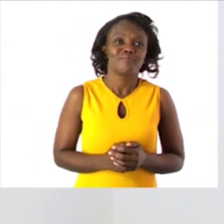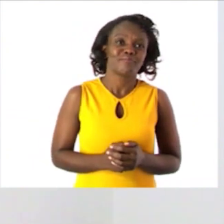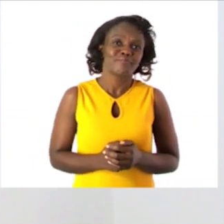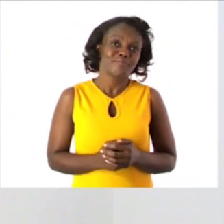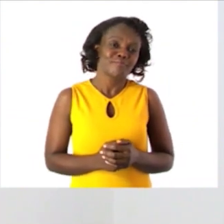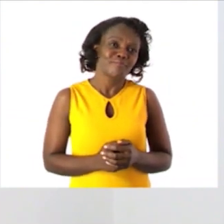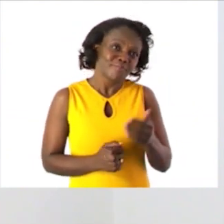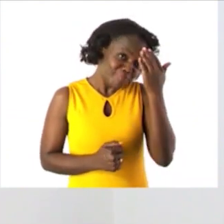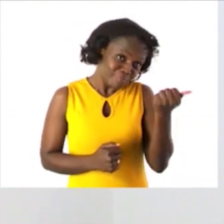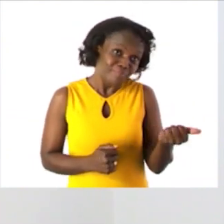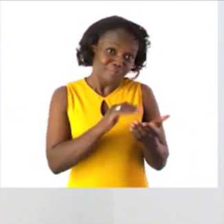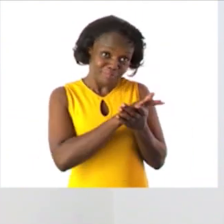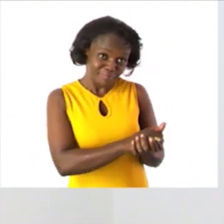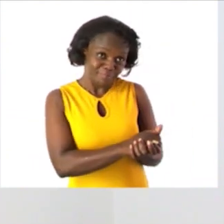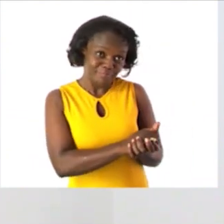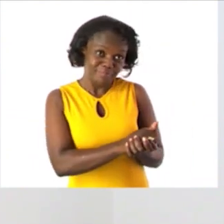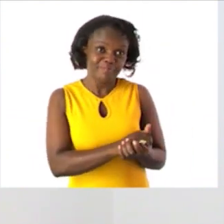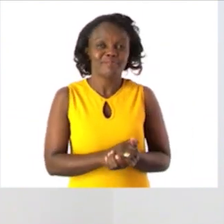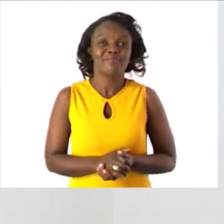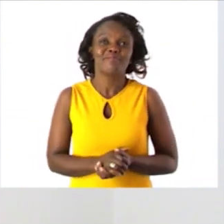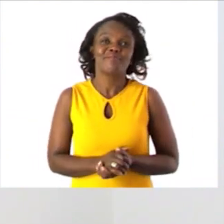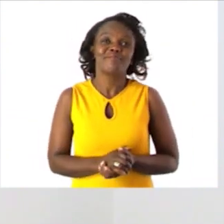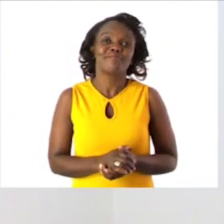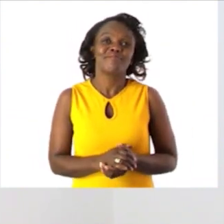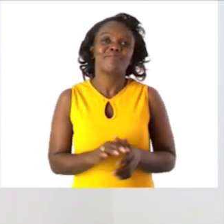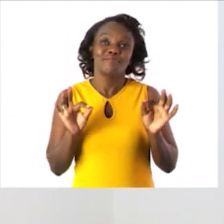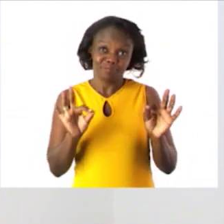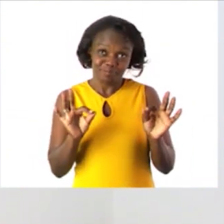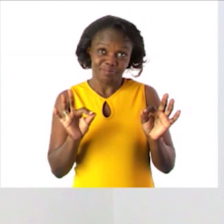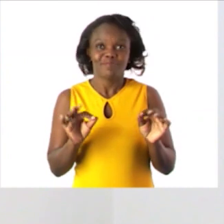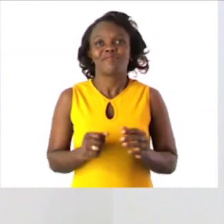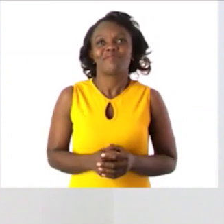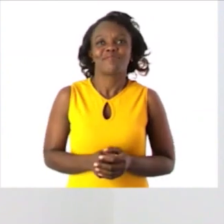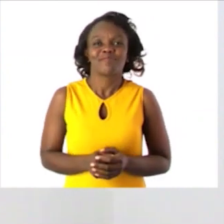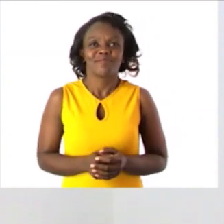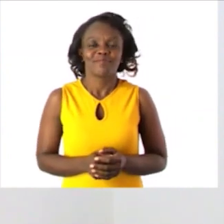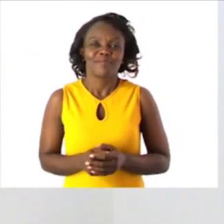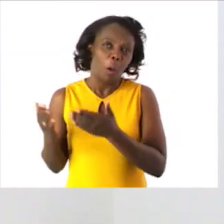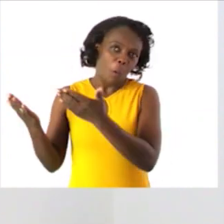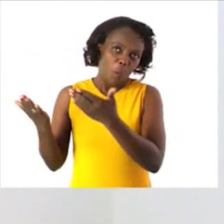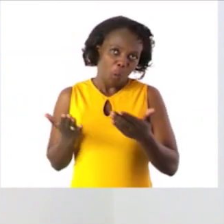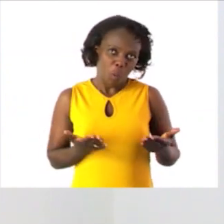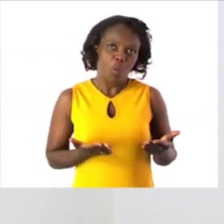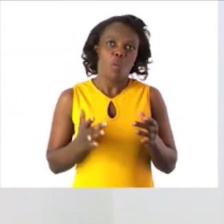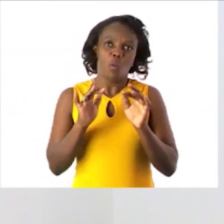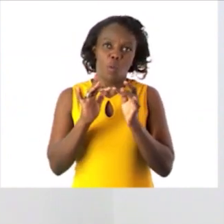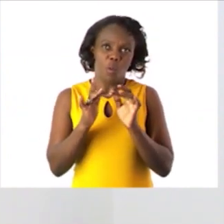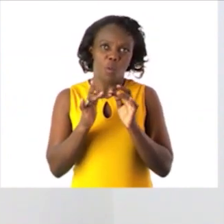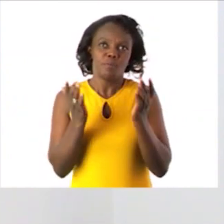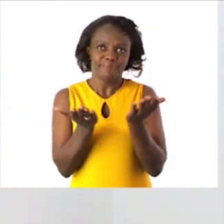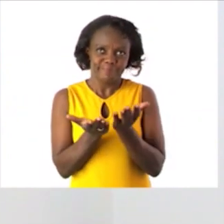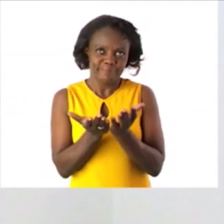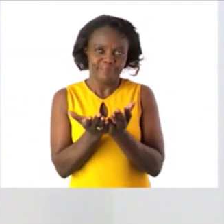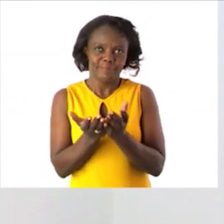fine. Good morning, my friend. How are you? All right. Welcome to MyZone Online